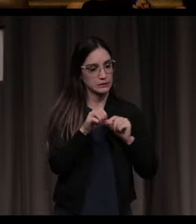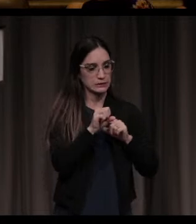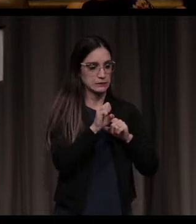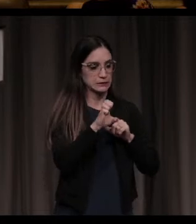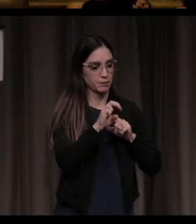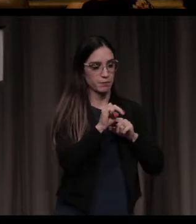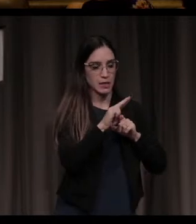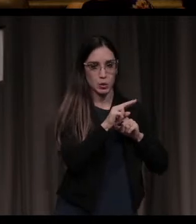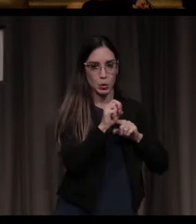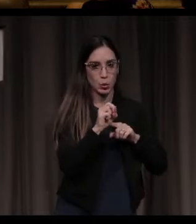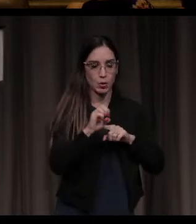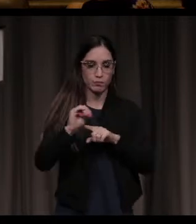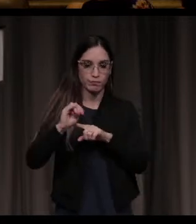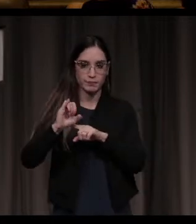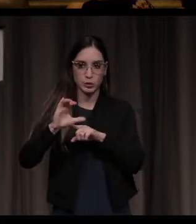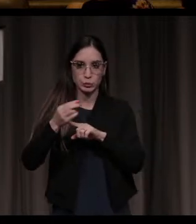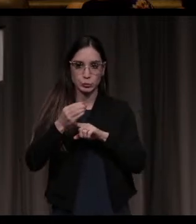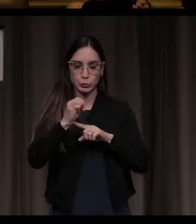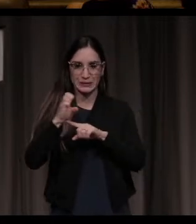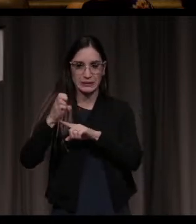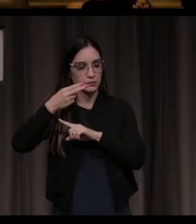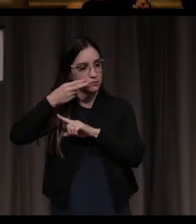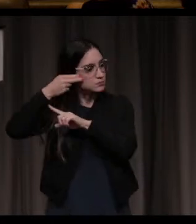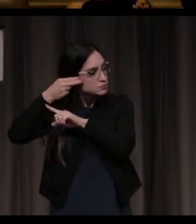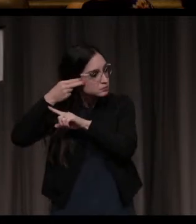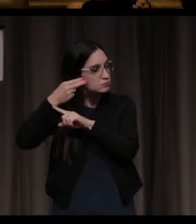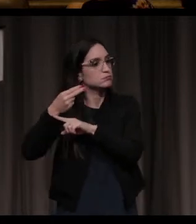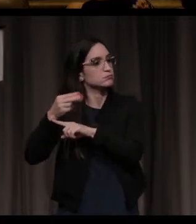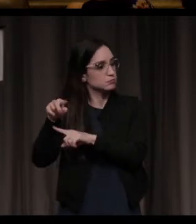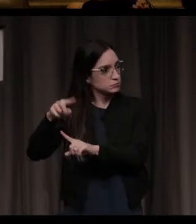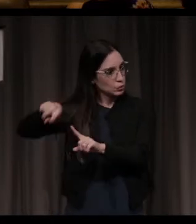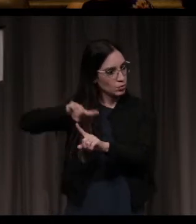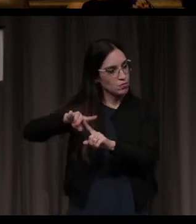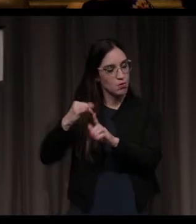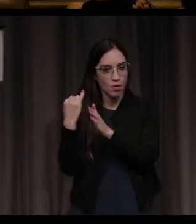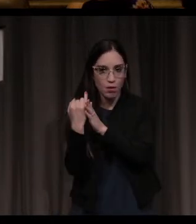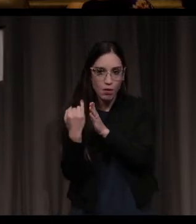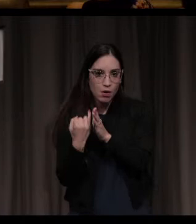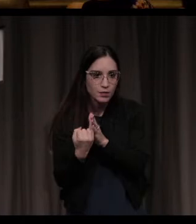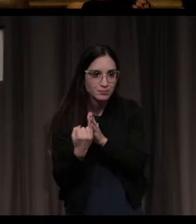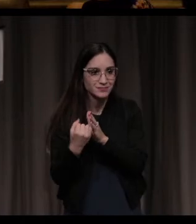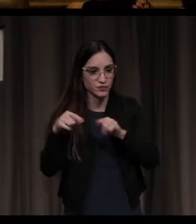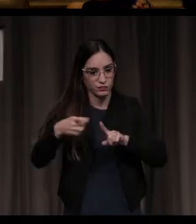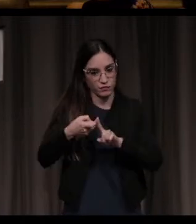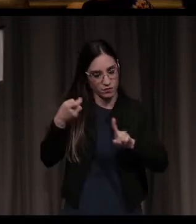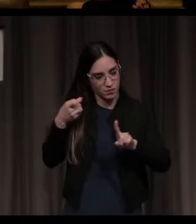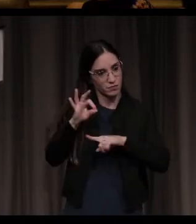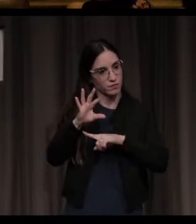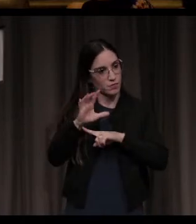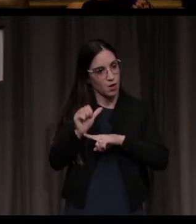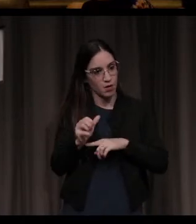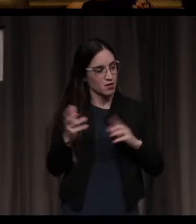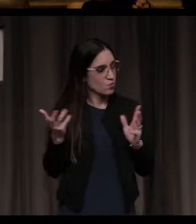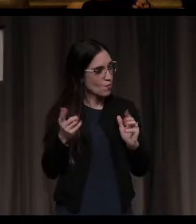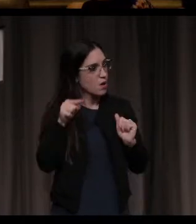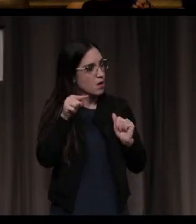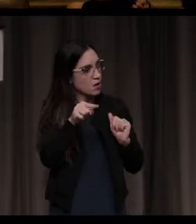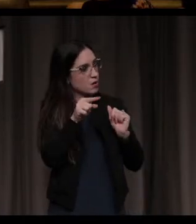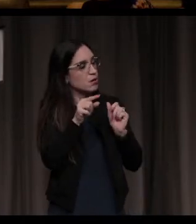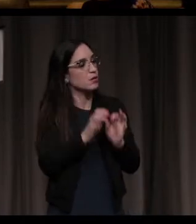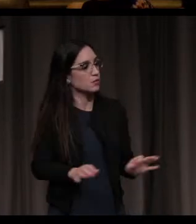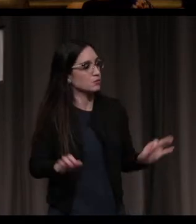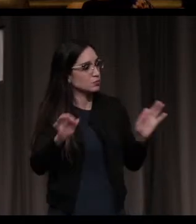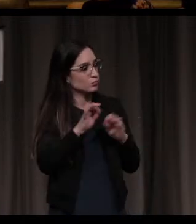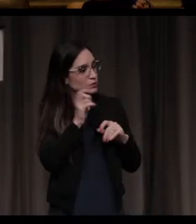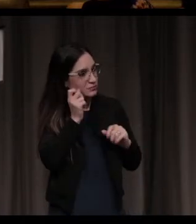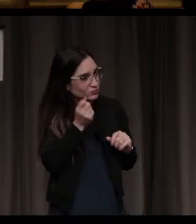or independent art, you know, the art of our people down here in South Florida and across Florida, is really understanding that you have to completely